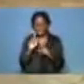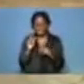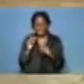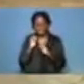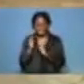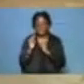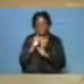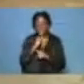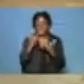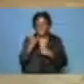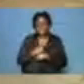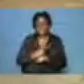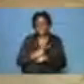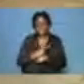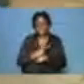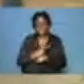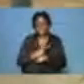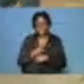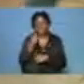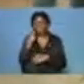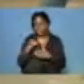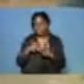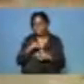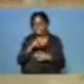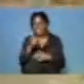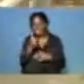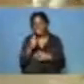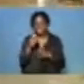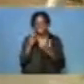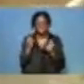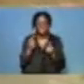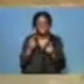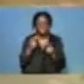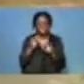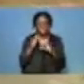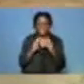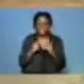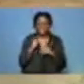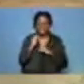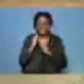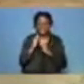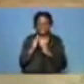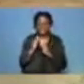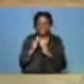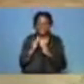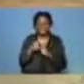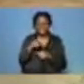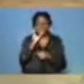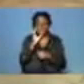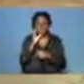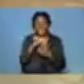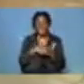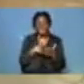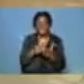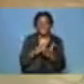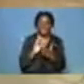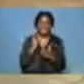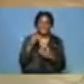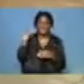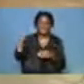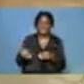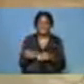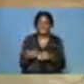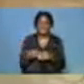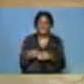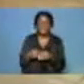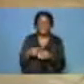could we have done other than a rush, sip, and paste? This is a monumentous occasion. We've incorporated the culture of the Commonwealth of the